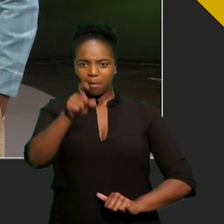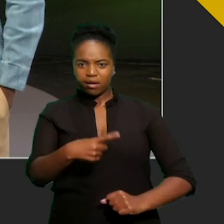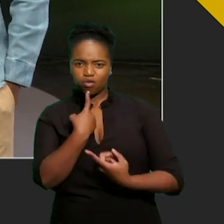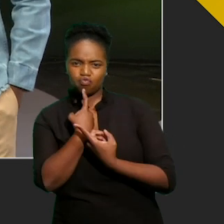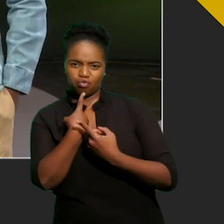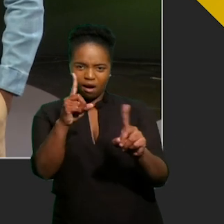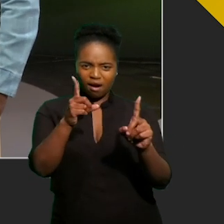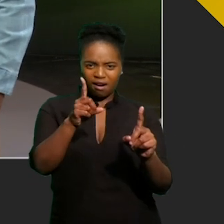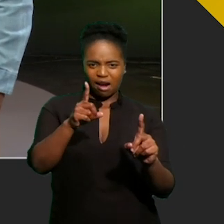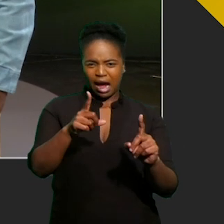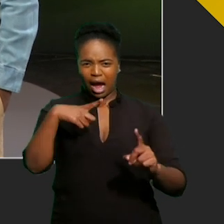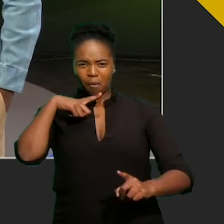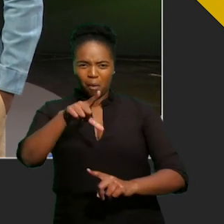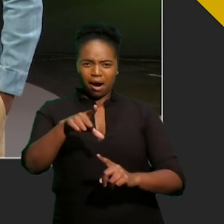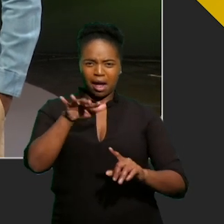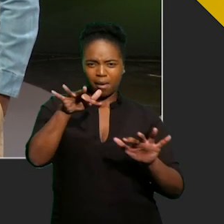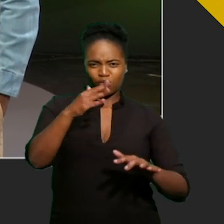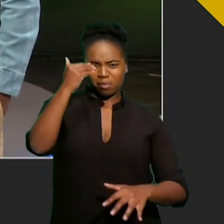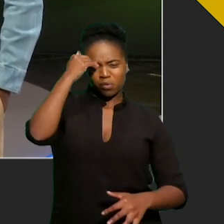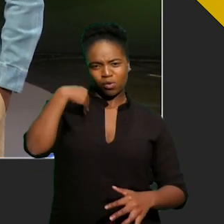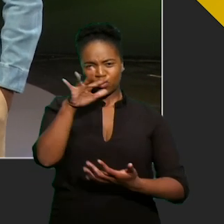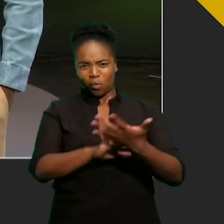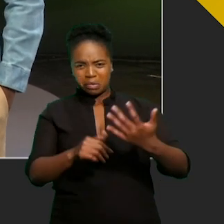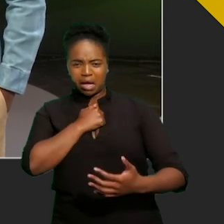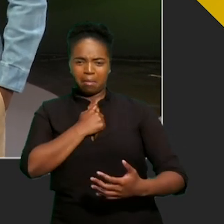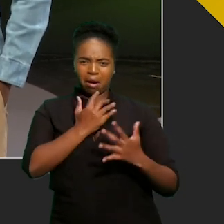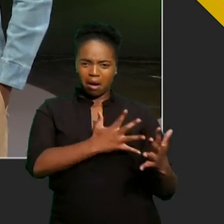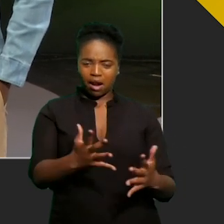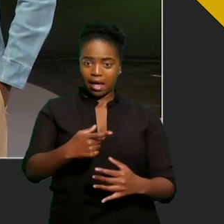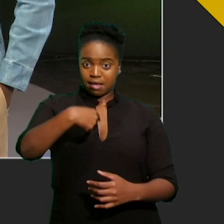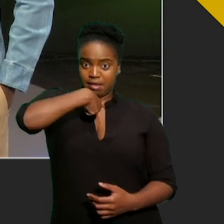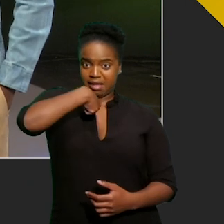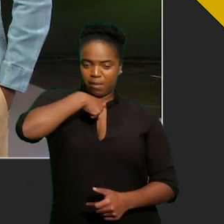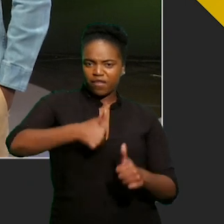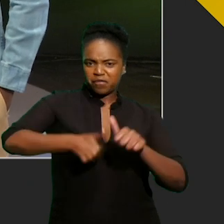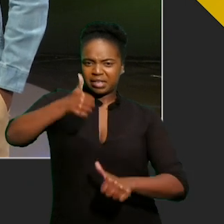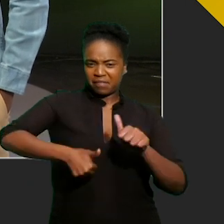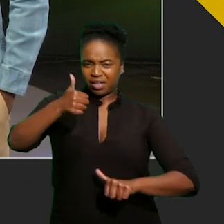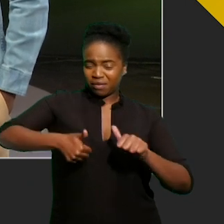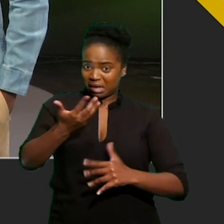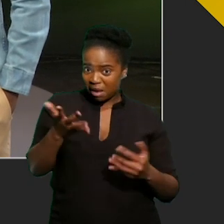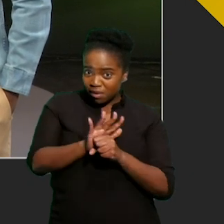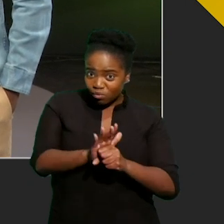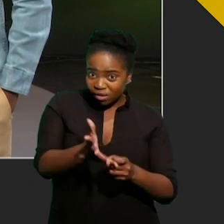story, I want to be breaking news, abantu ba retweet stories aka abantu bakhulume ukuthi wena othe, is